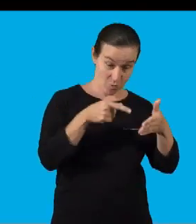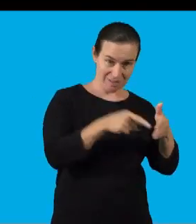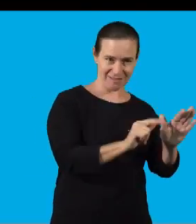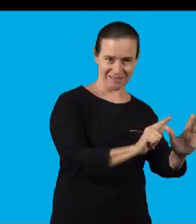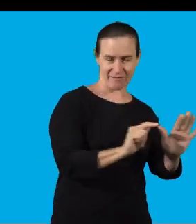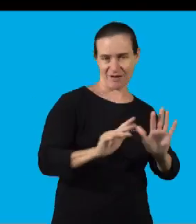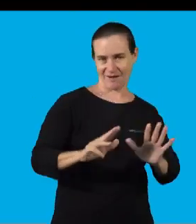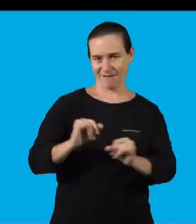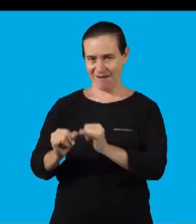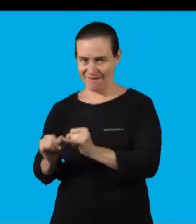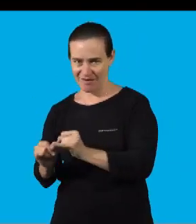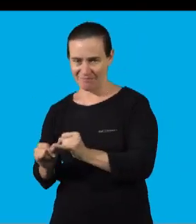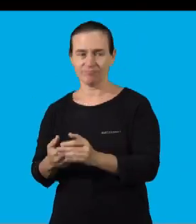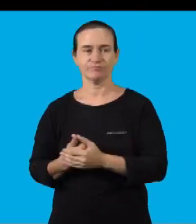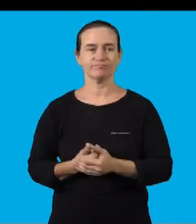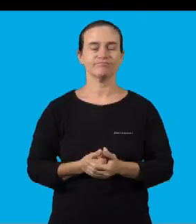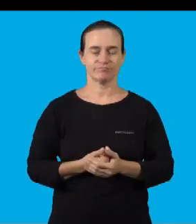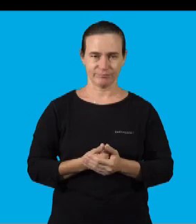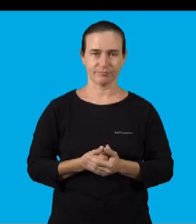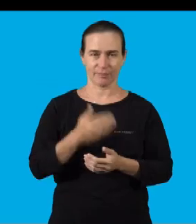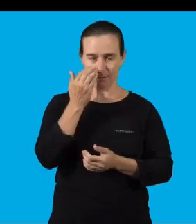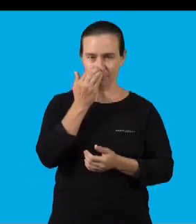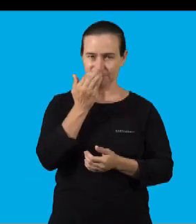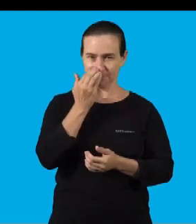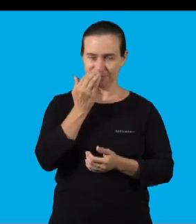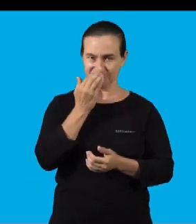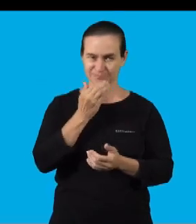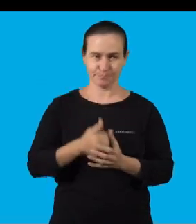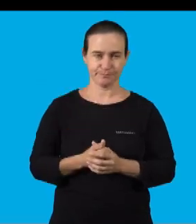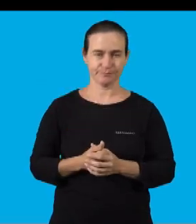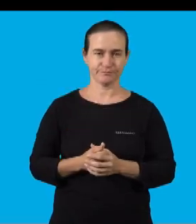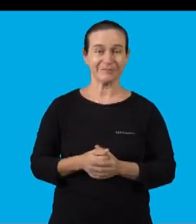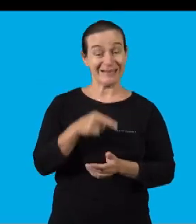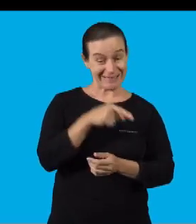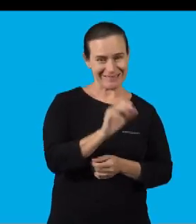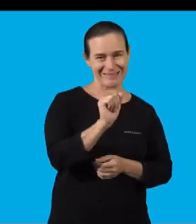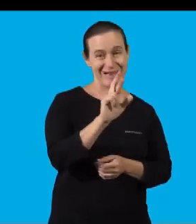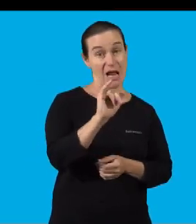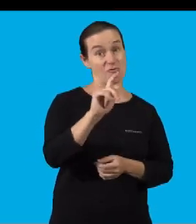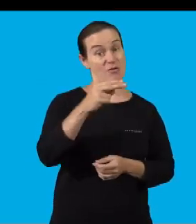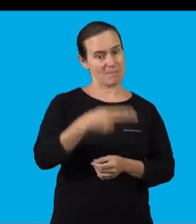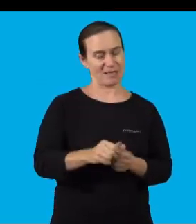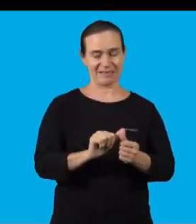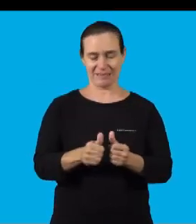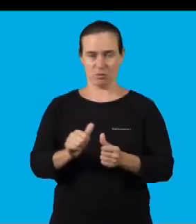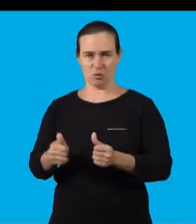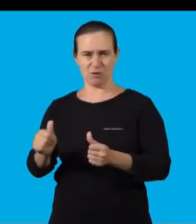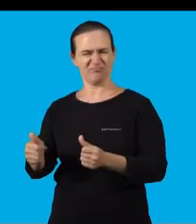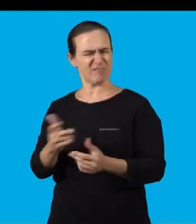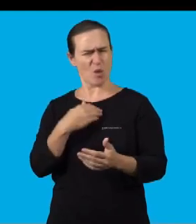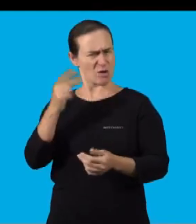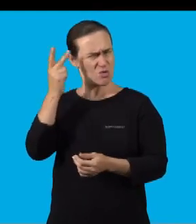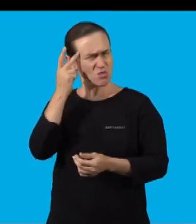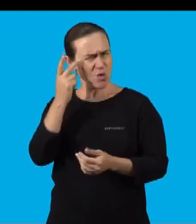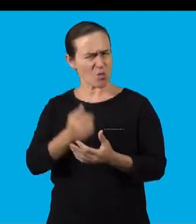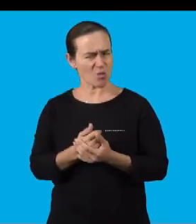on. The first differences, they form a sequence for themselves, and that is an arithmetic sequence. How do we know